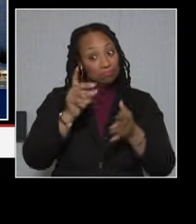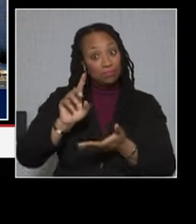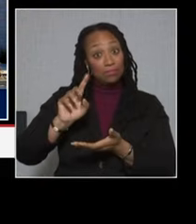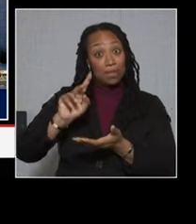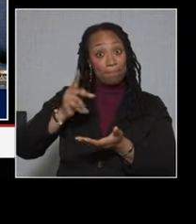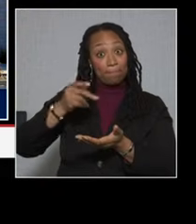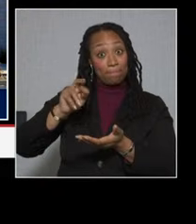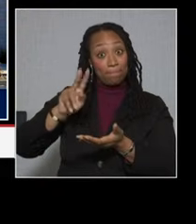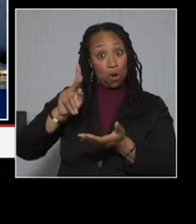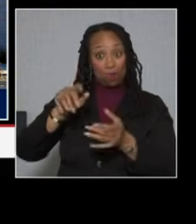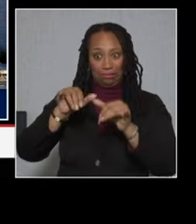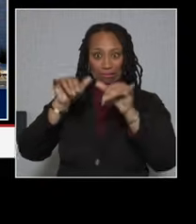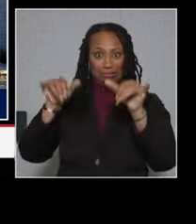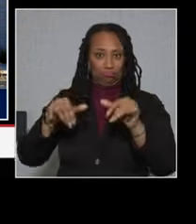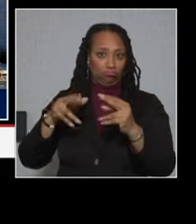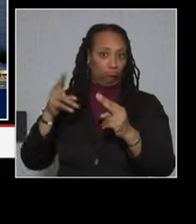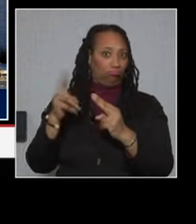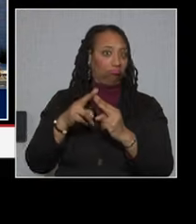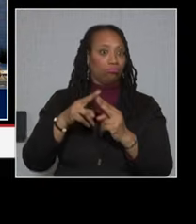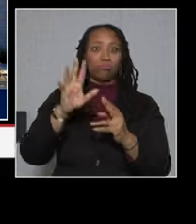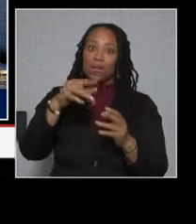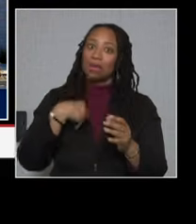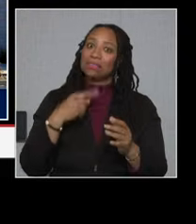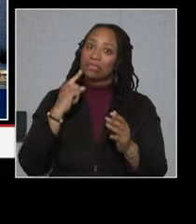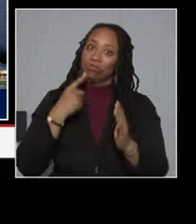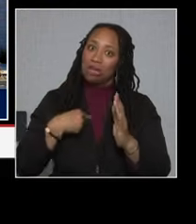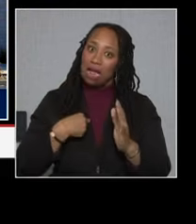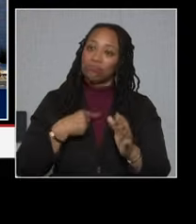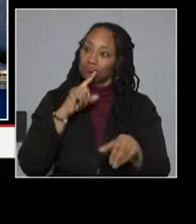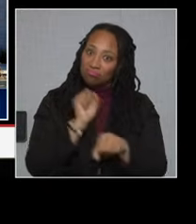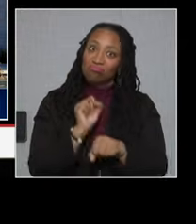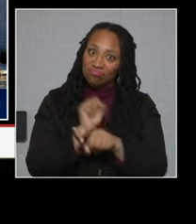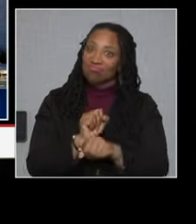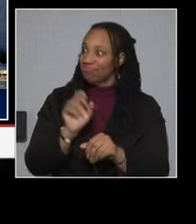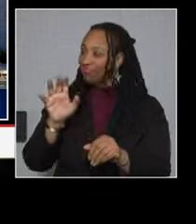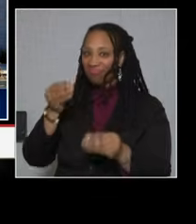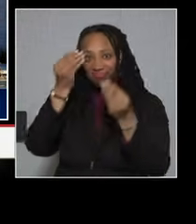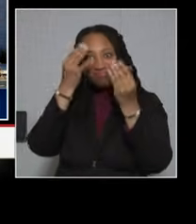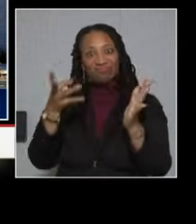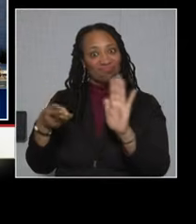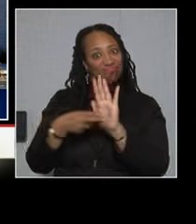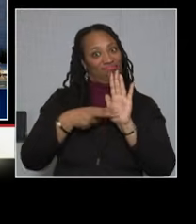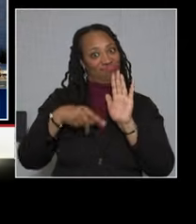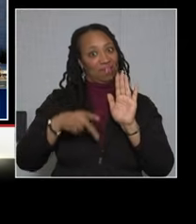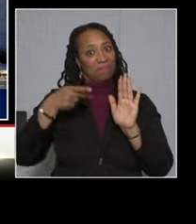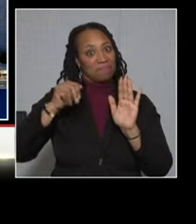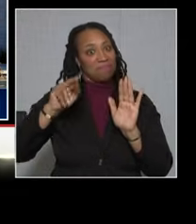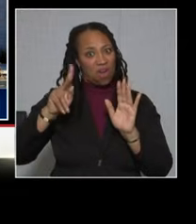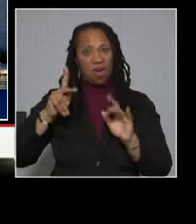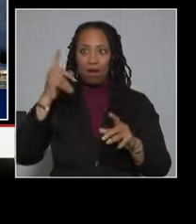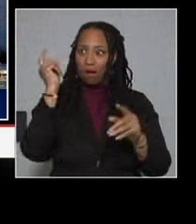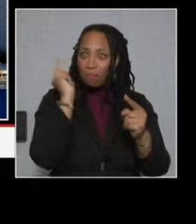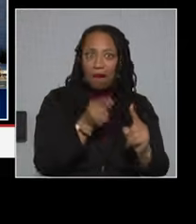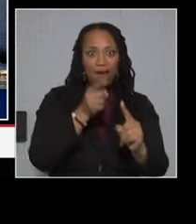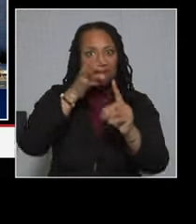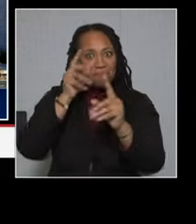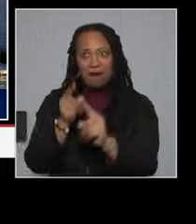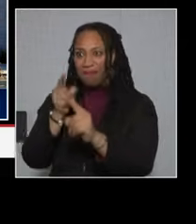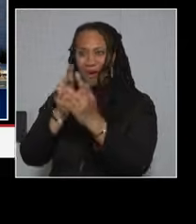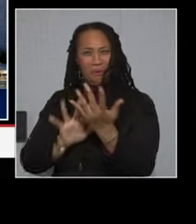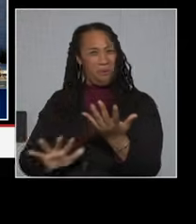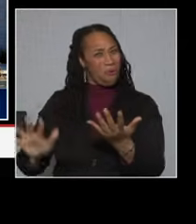portfolio of offerings across all 8 wards in all of these facilities, or one of